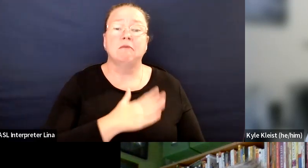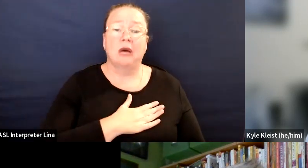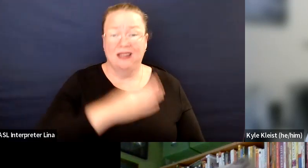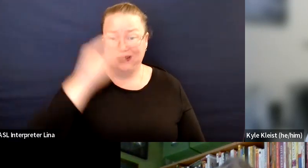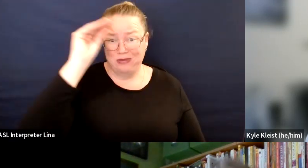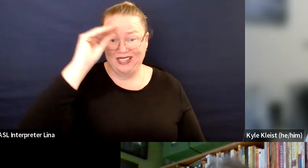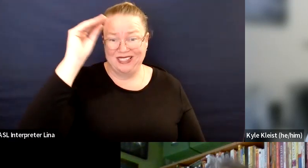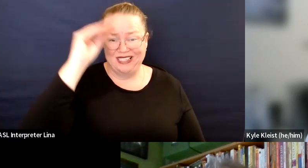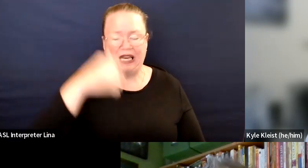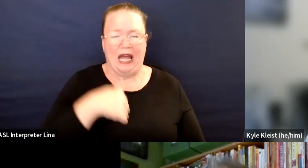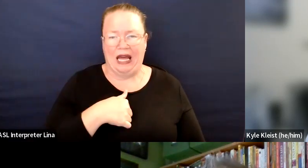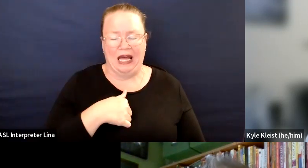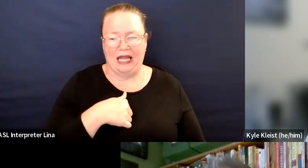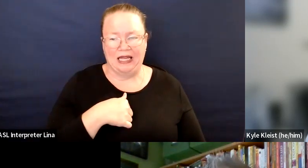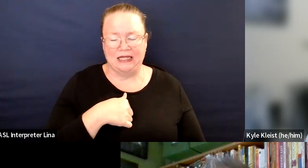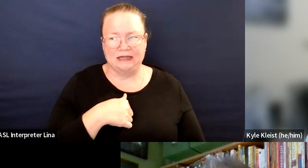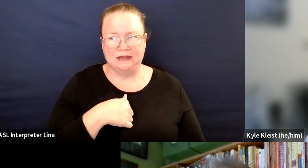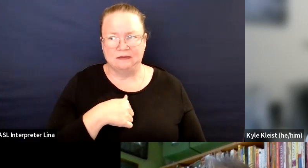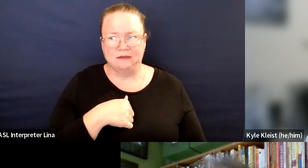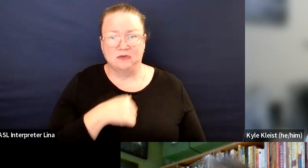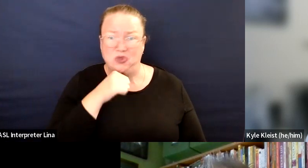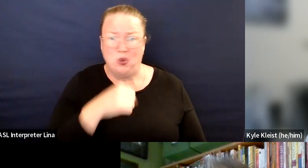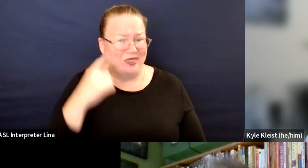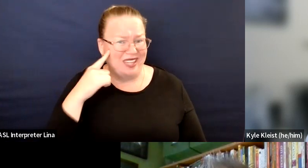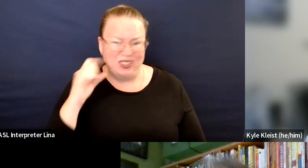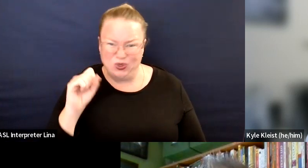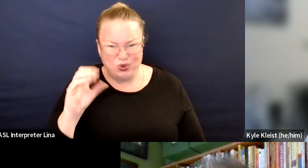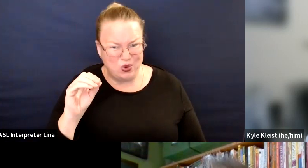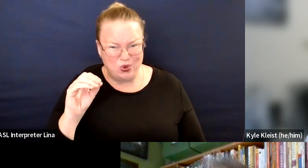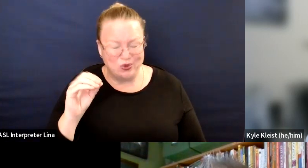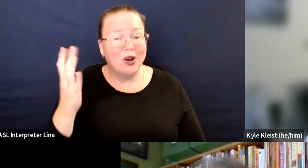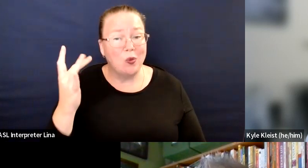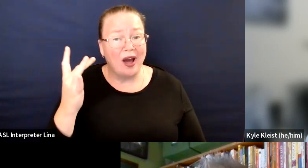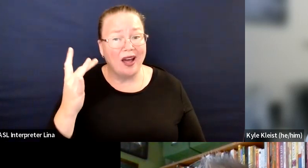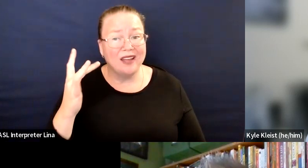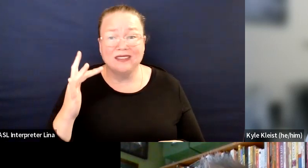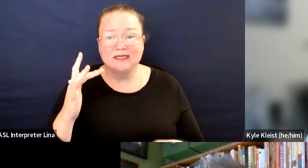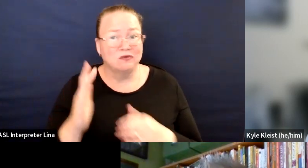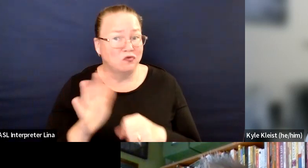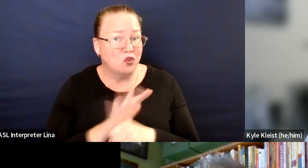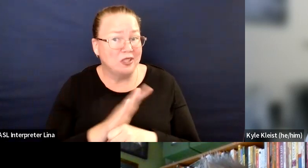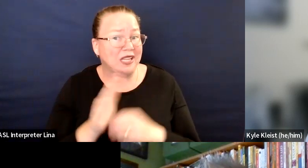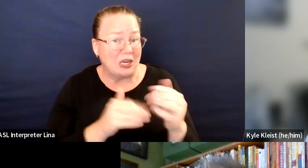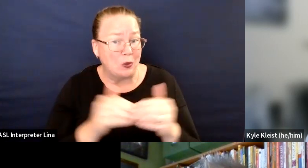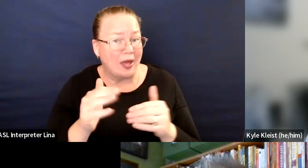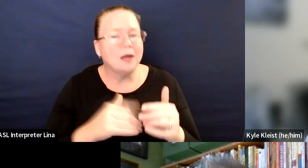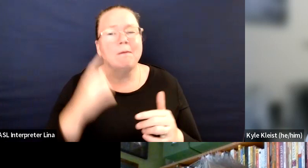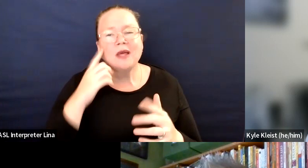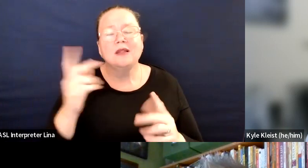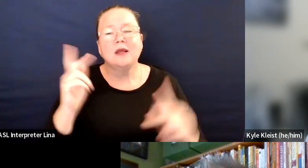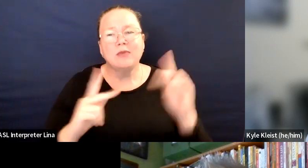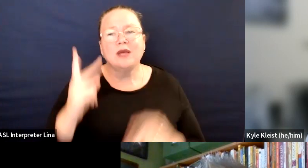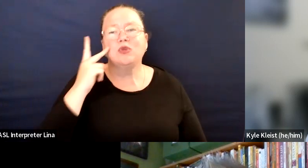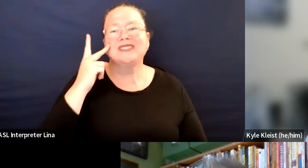opinion, I don't think so. Because fully, just because people have